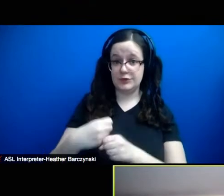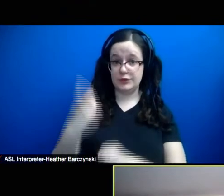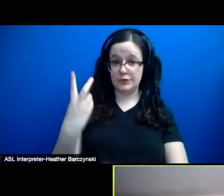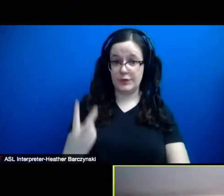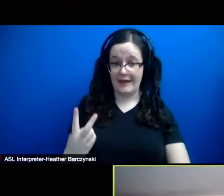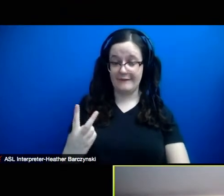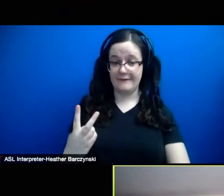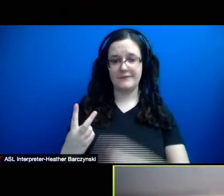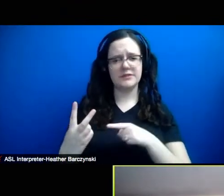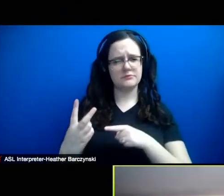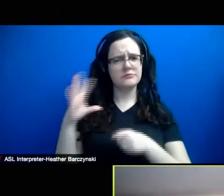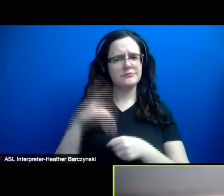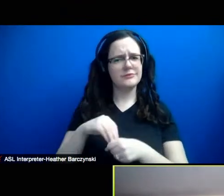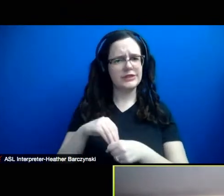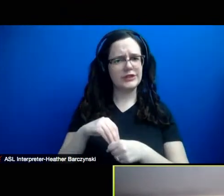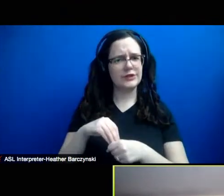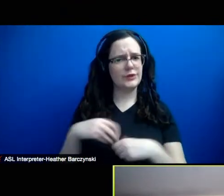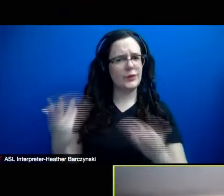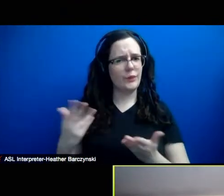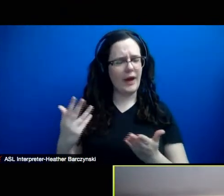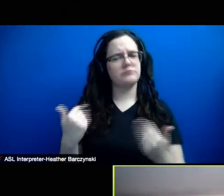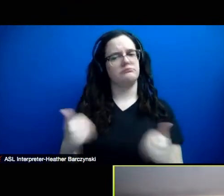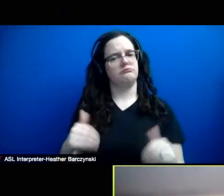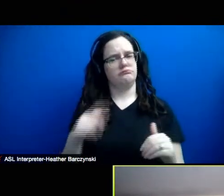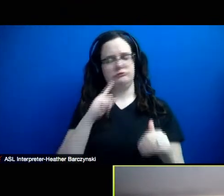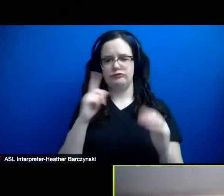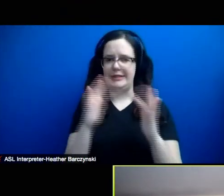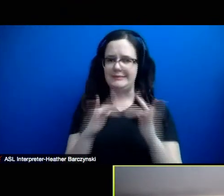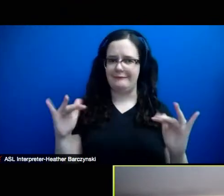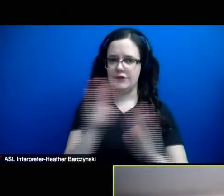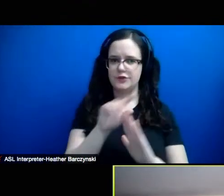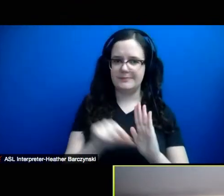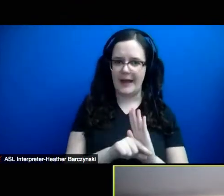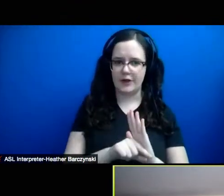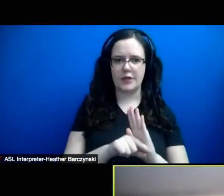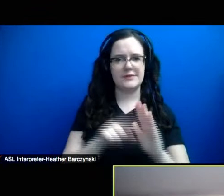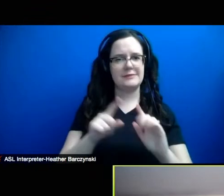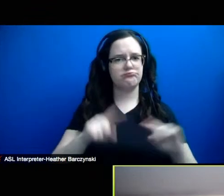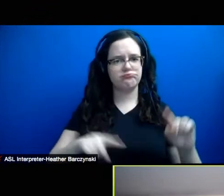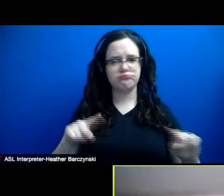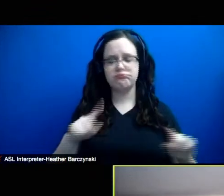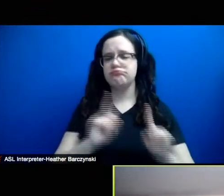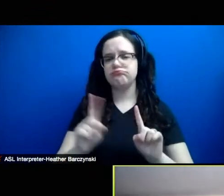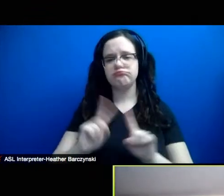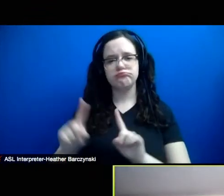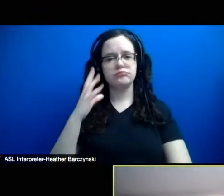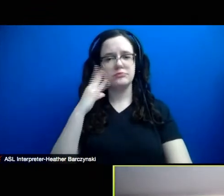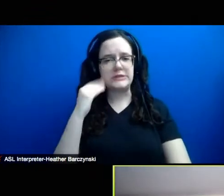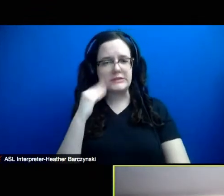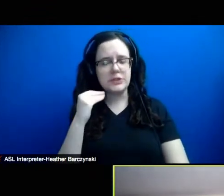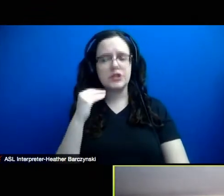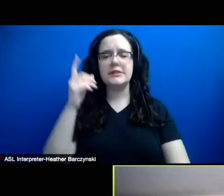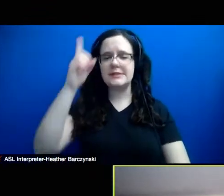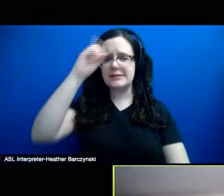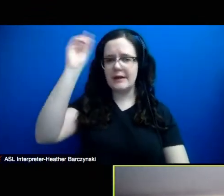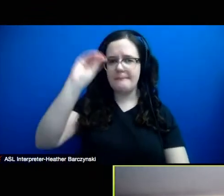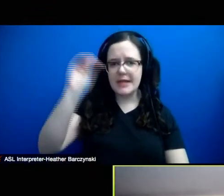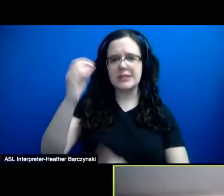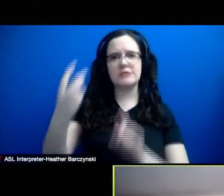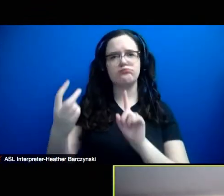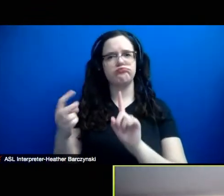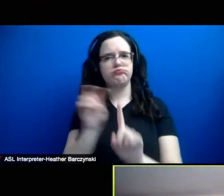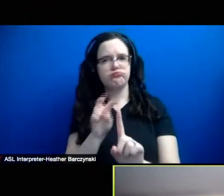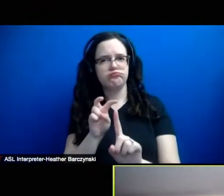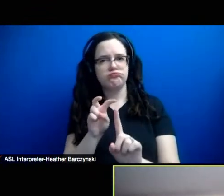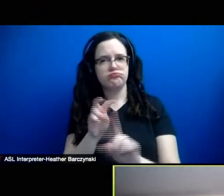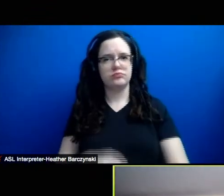has included a very, very diverse set of backgrounds, experiences, and opinions and insights brought to the